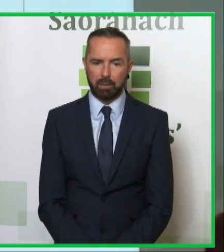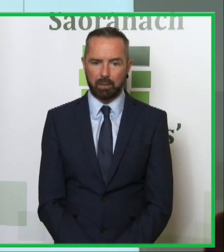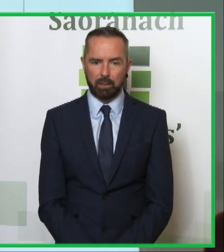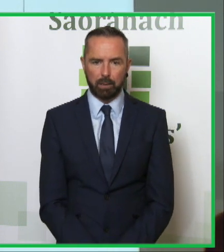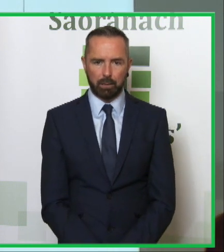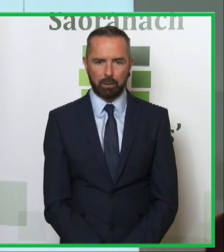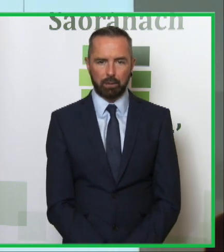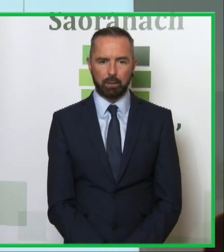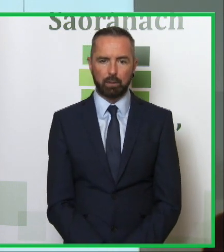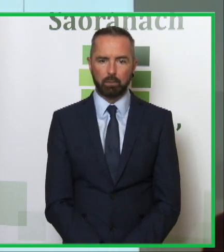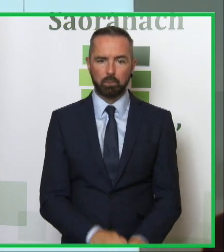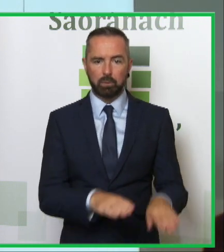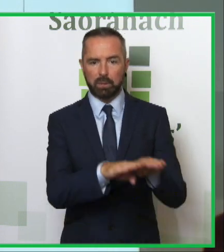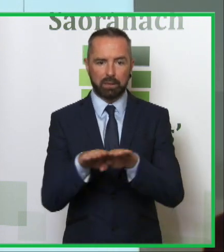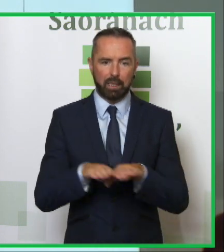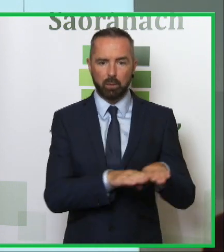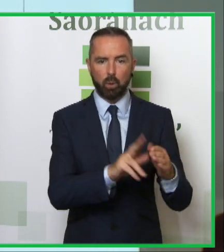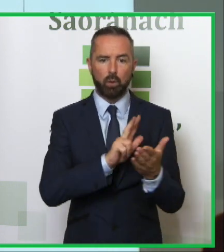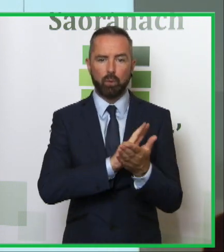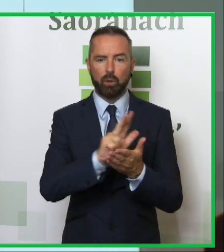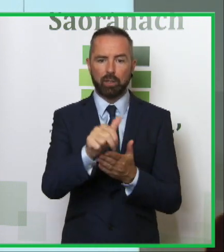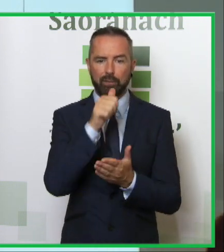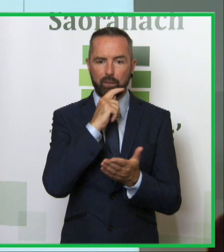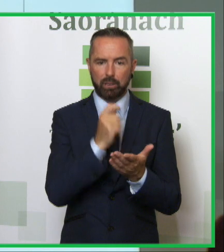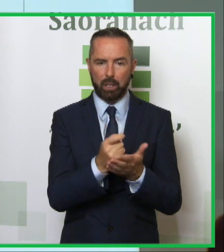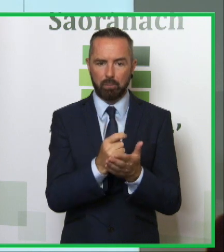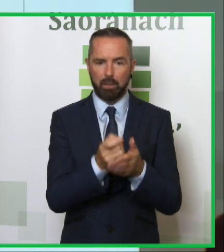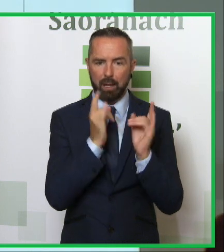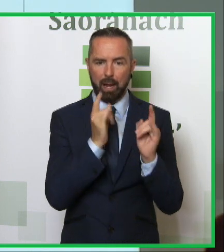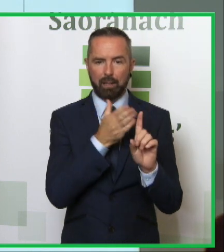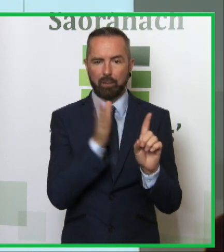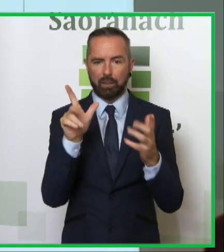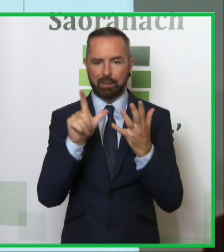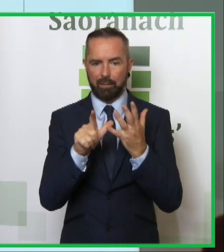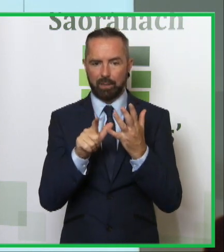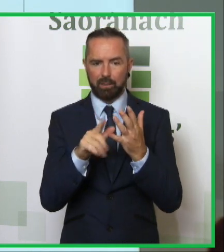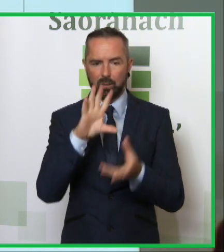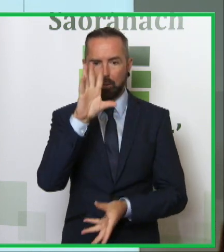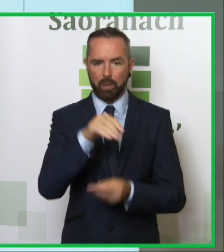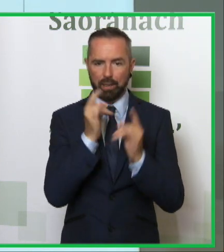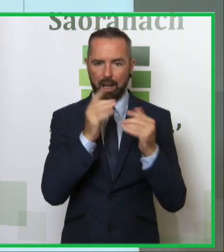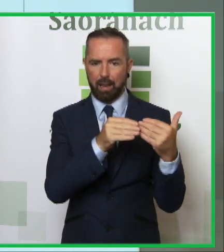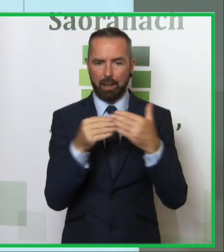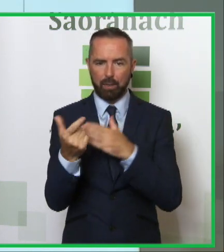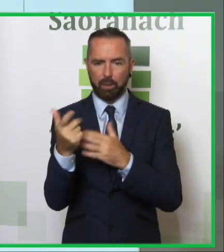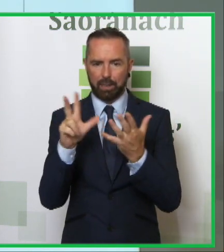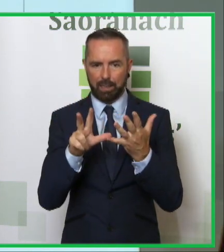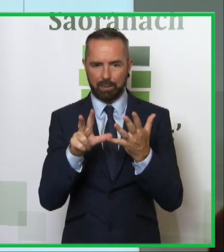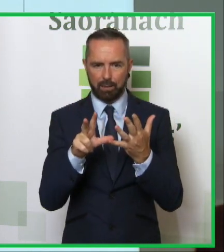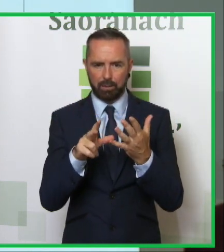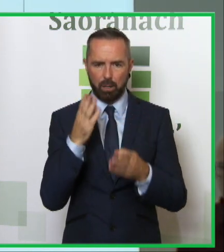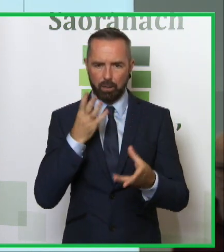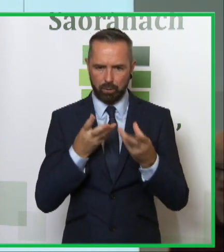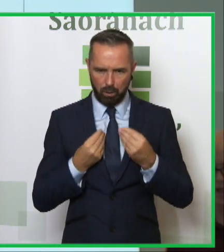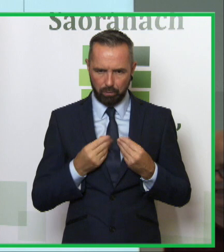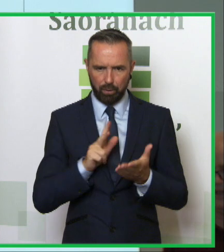The status quo got 13 first preference, health diversion got 7, comprehensive health-led got 28, tolerance